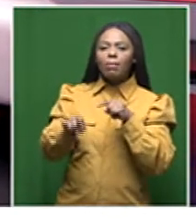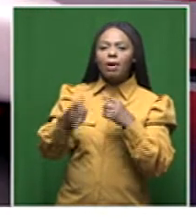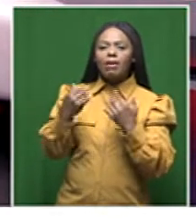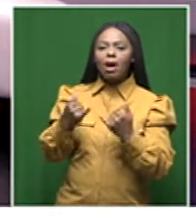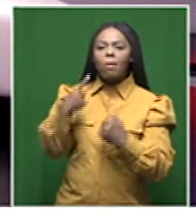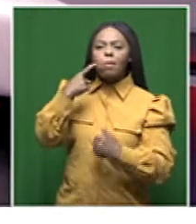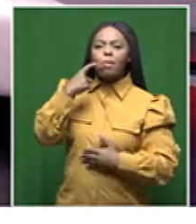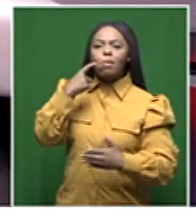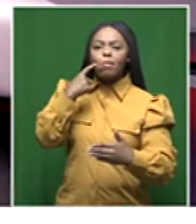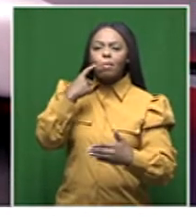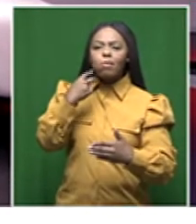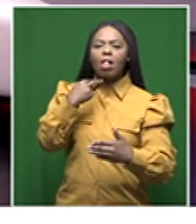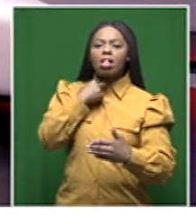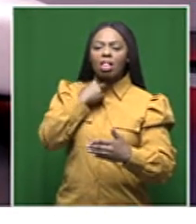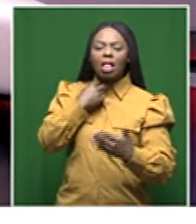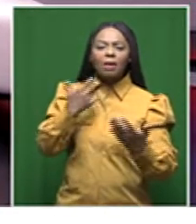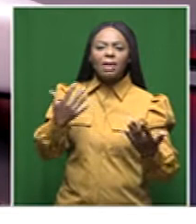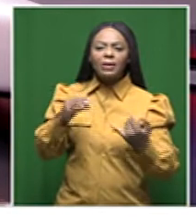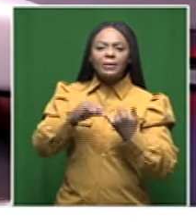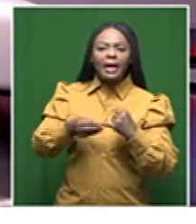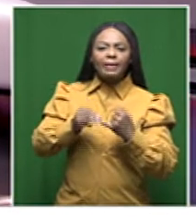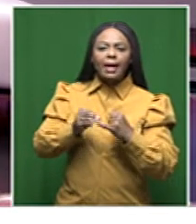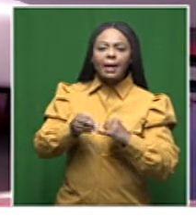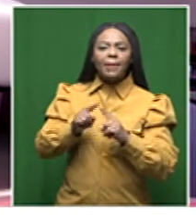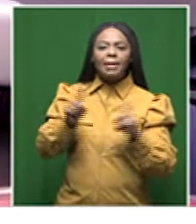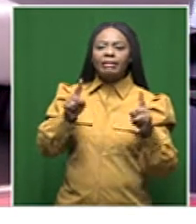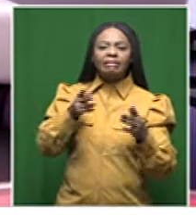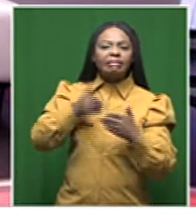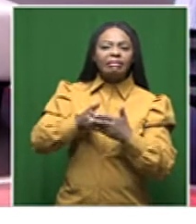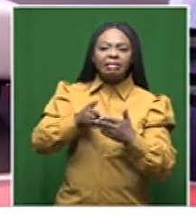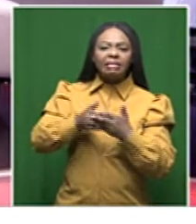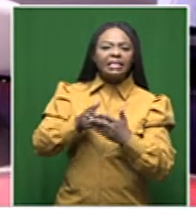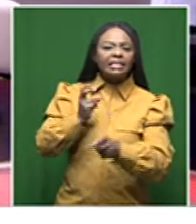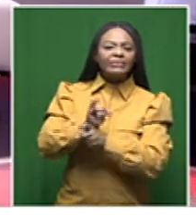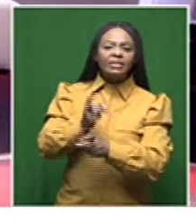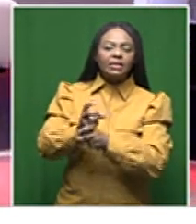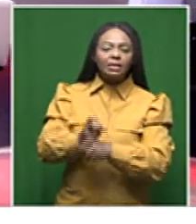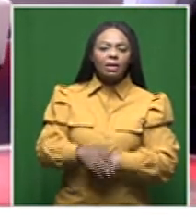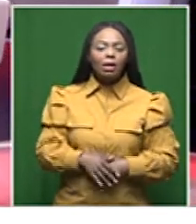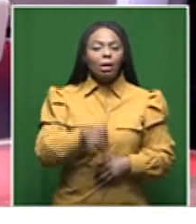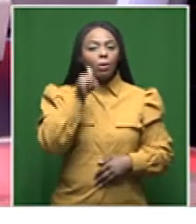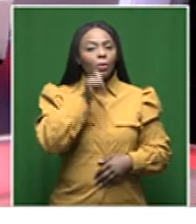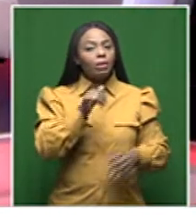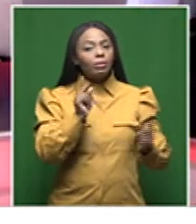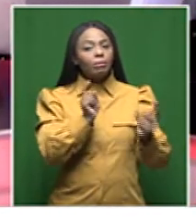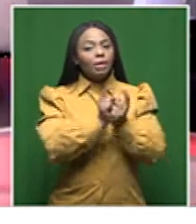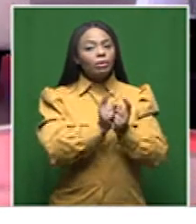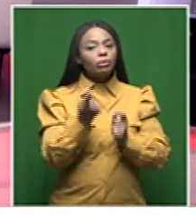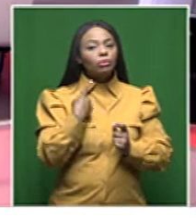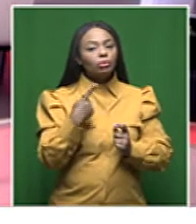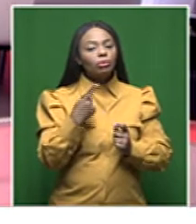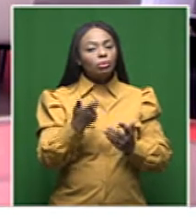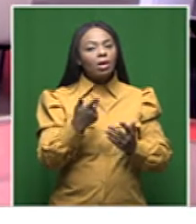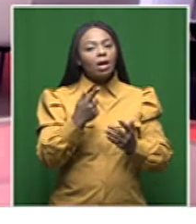struggling, or what the issue was with actually trying to make a child? When we met, after getting married, we had a